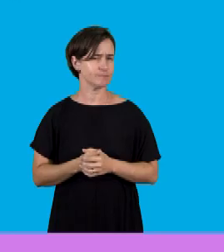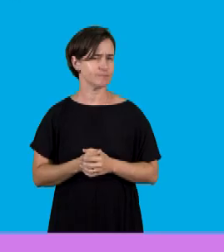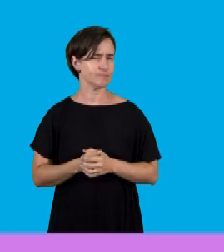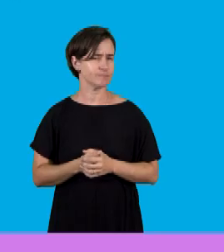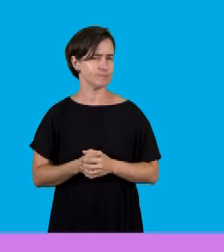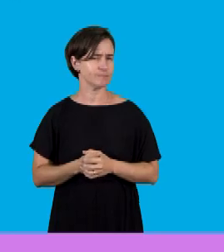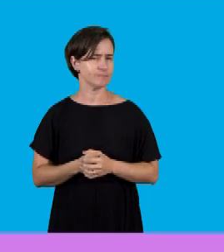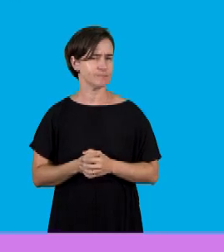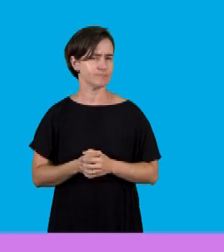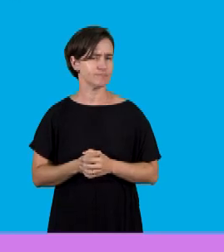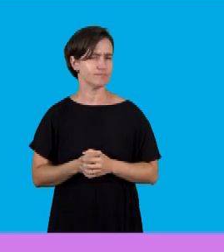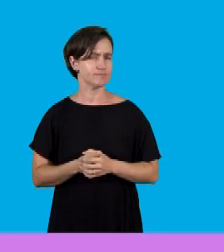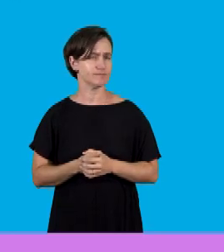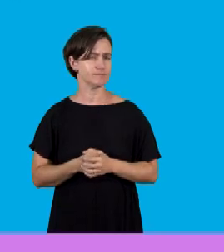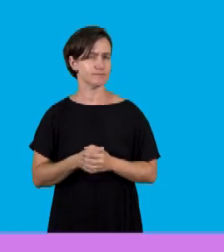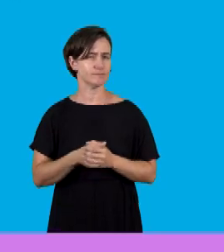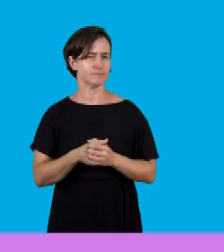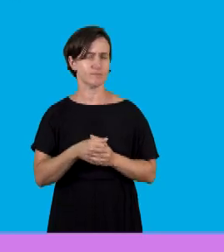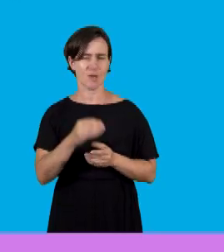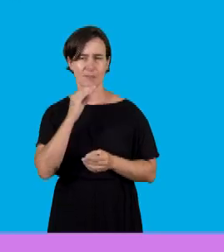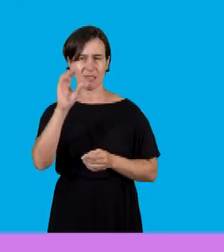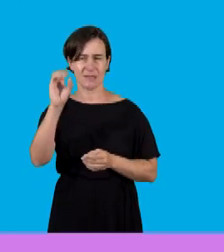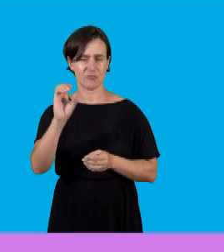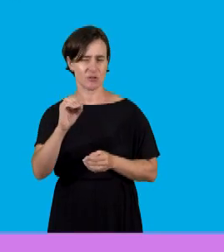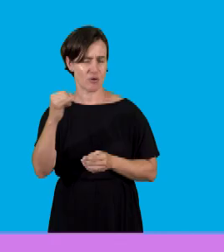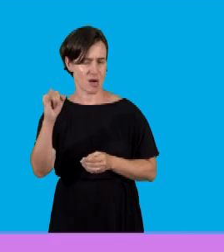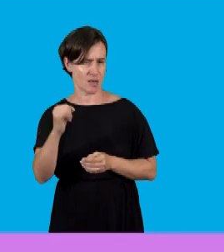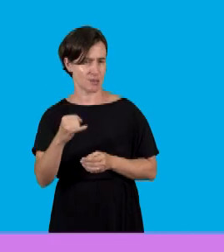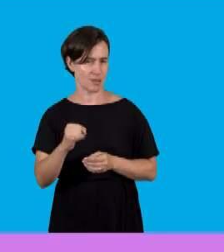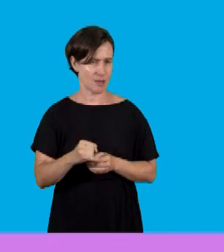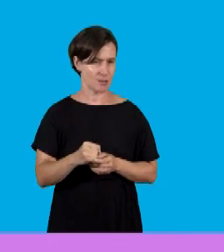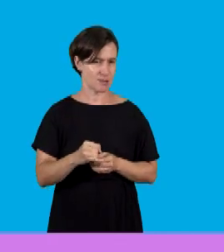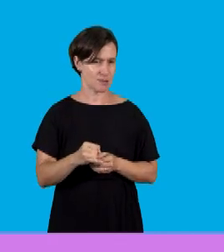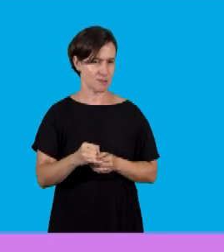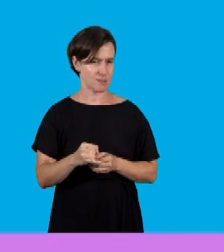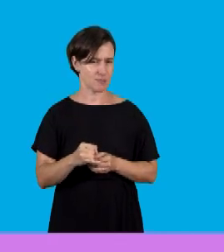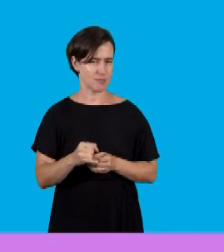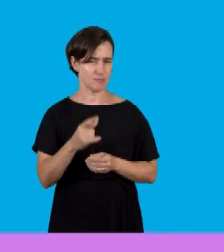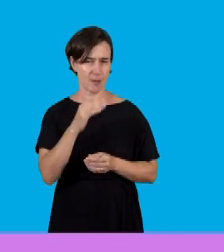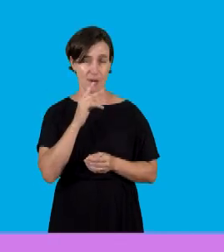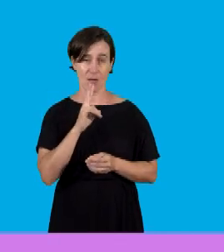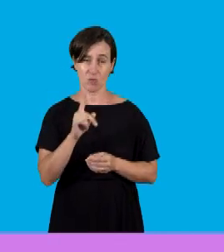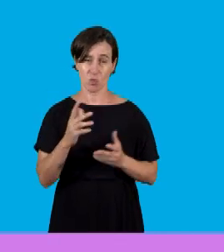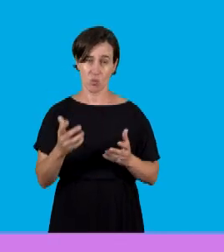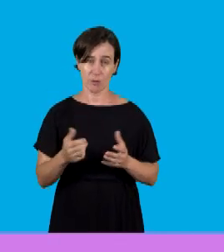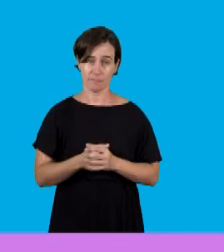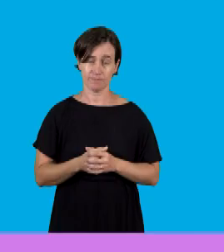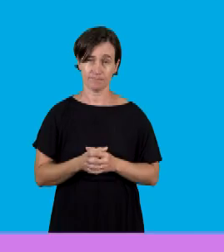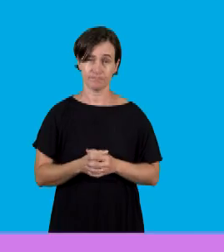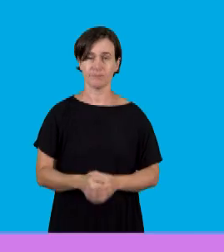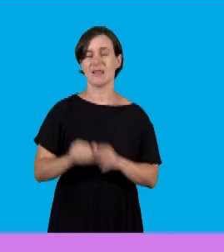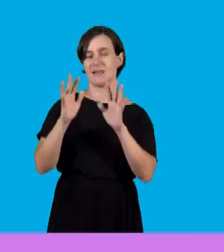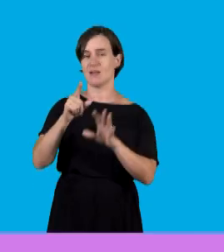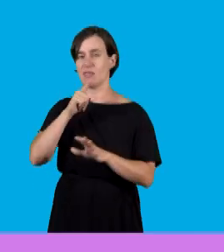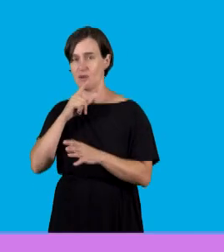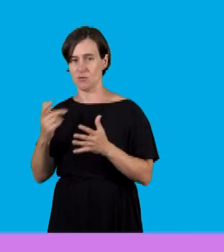10 will go just once into this. It will cancel just 1 0 in this 100,000. So we are left with 10,000. So it's